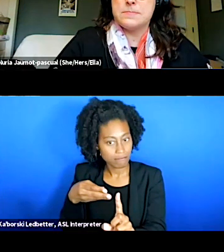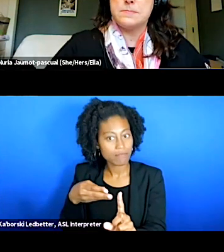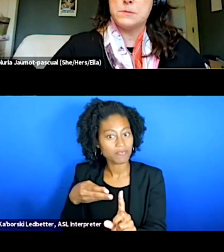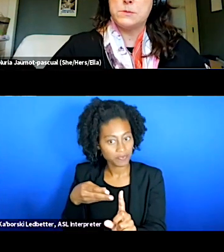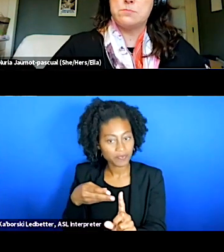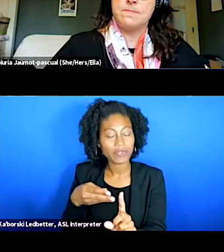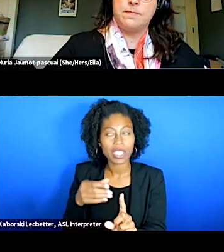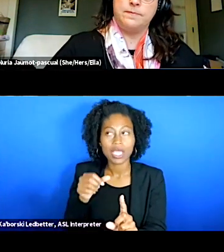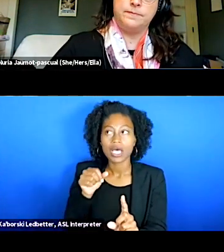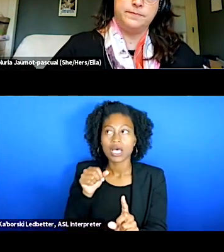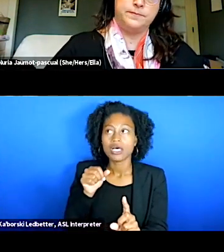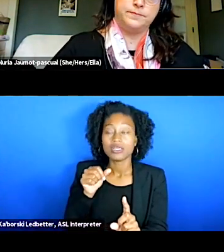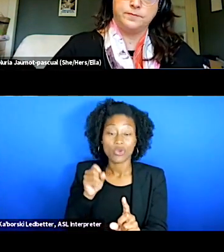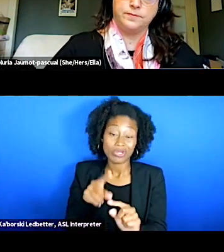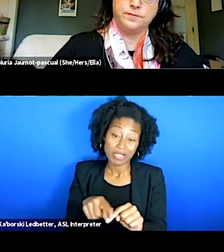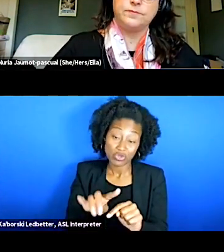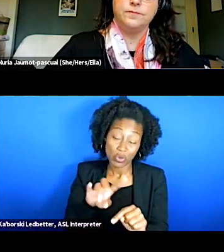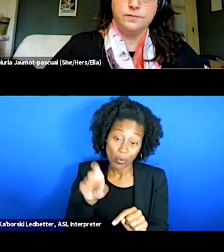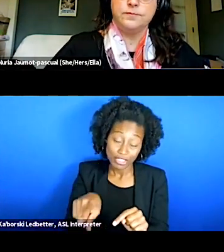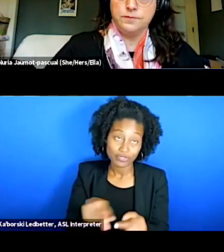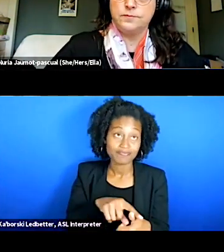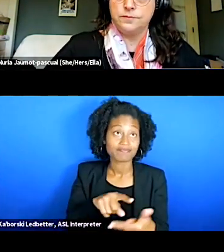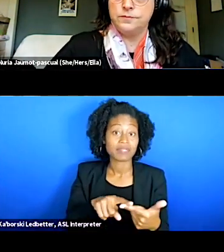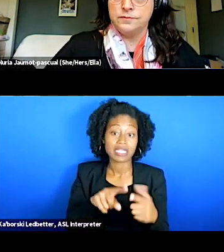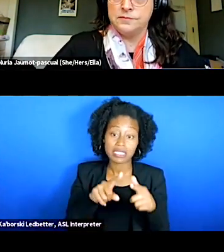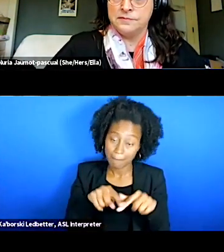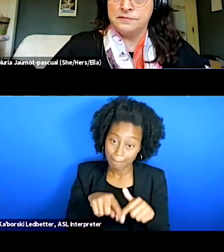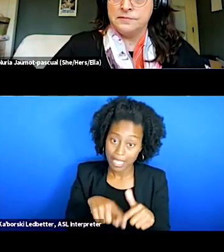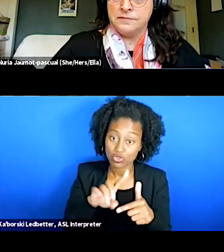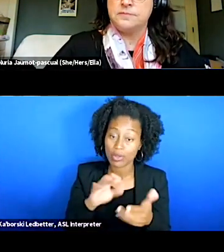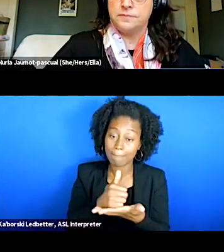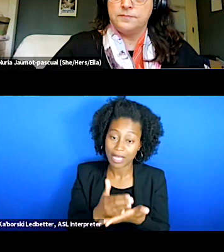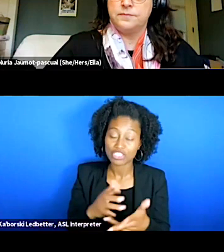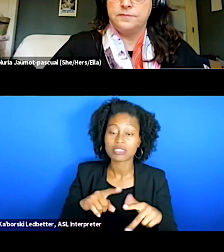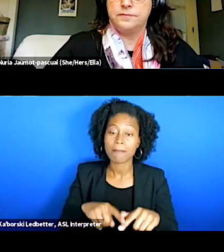say it depends on your question, it depends on your budget, it depends on your time.